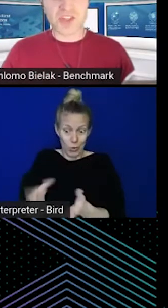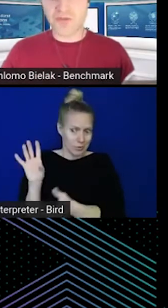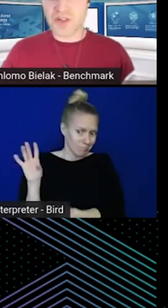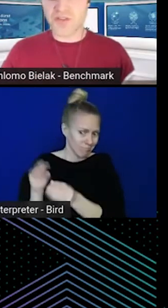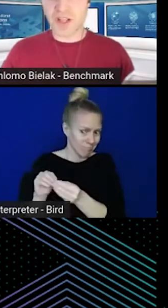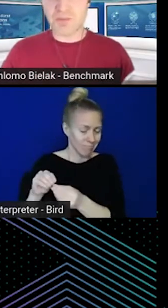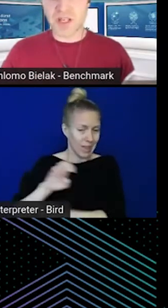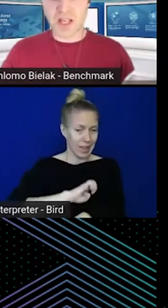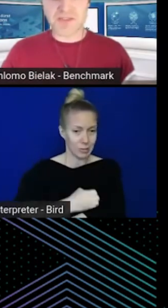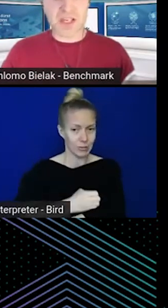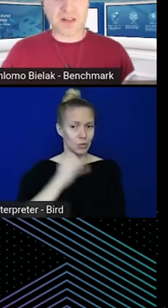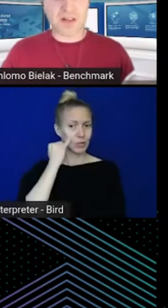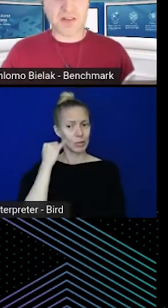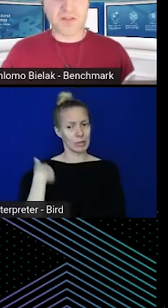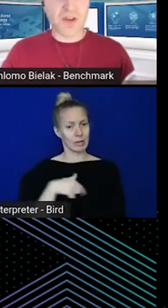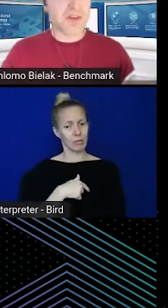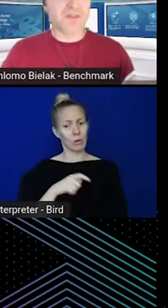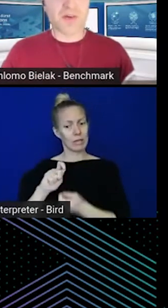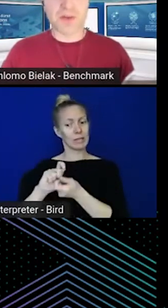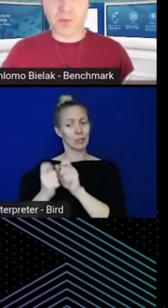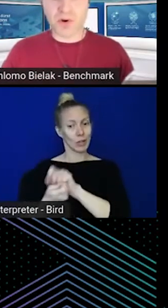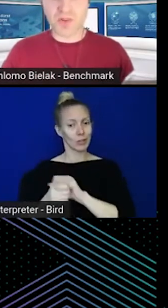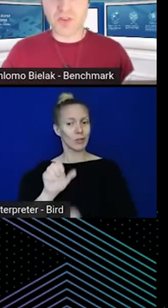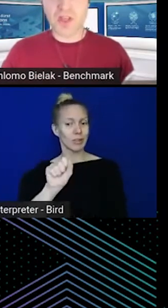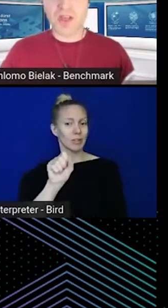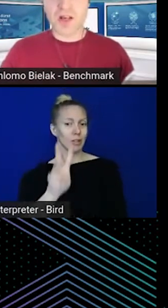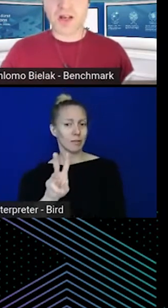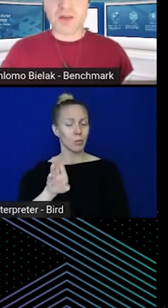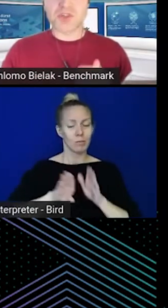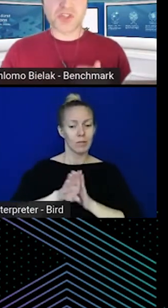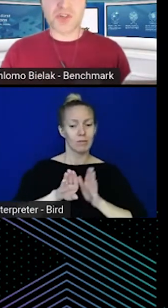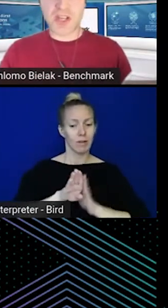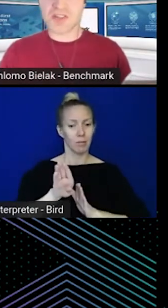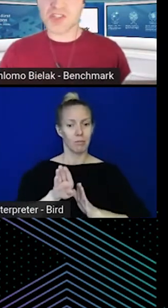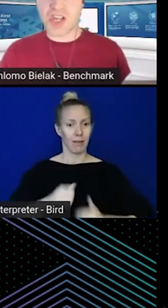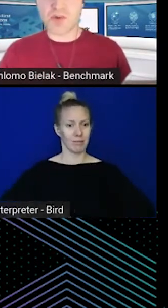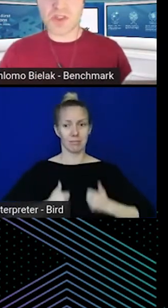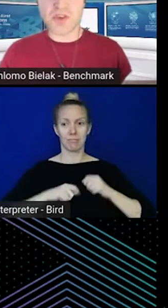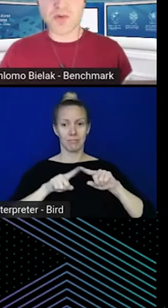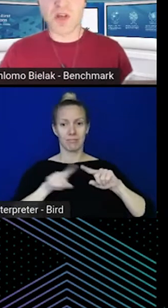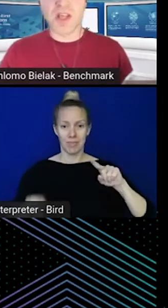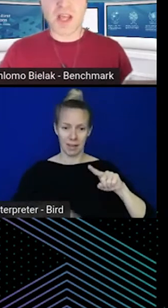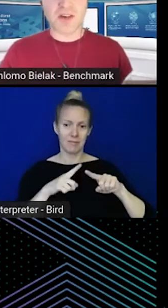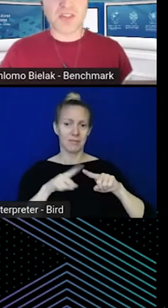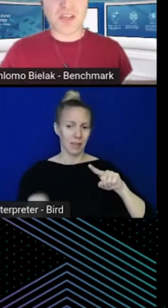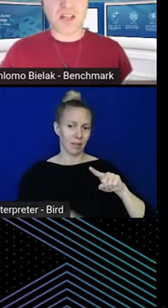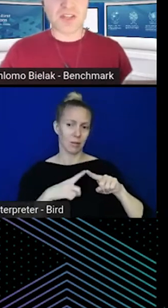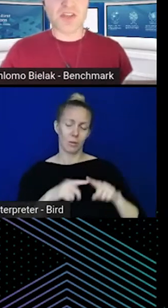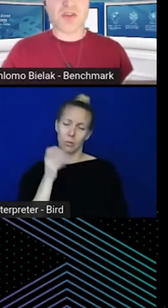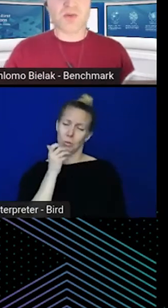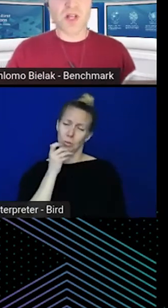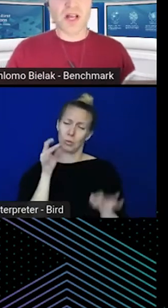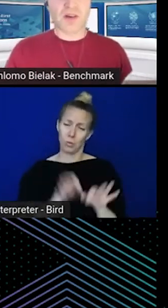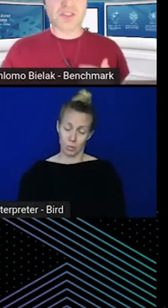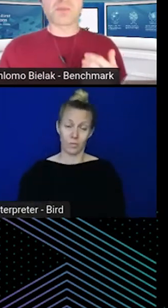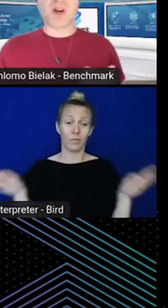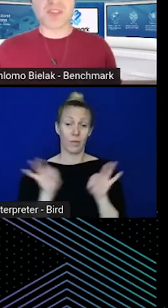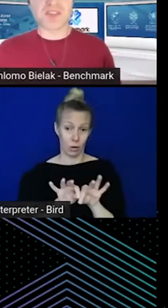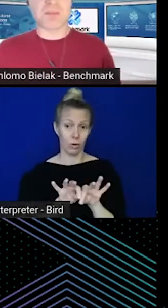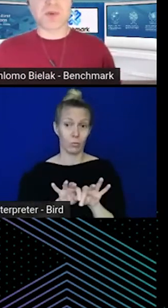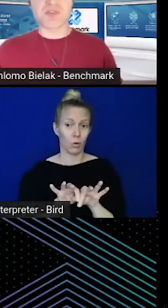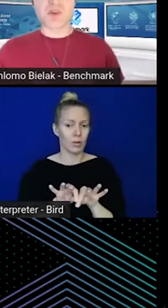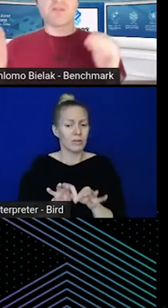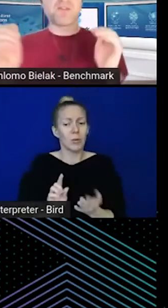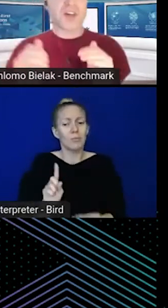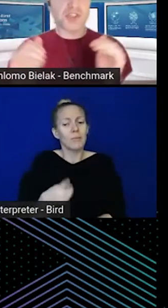the software development lifecycle. Very, very important. I'm just trying to share with you and articulate to you how this